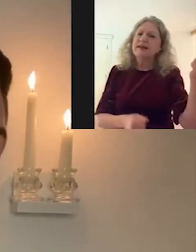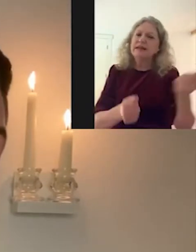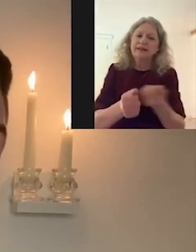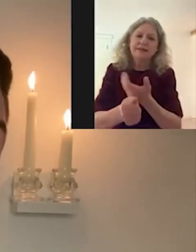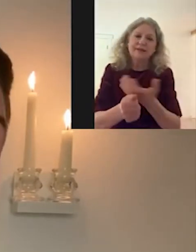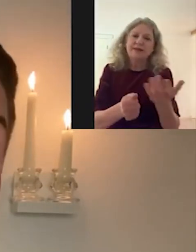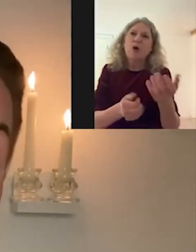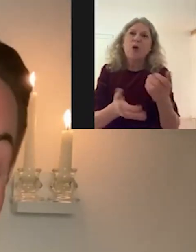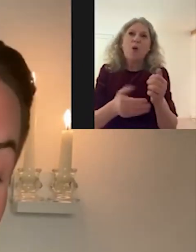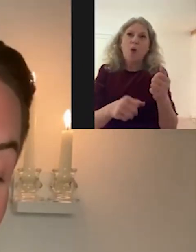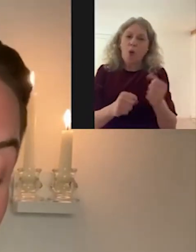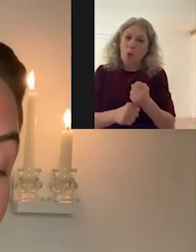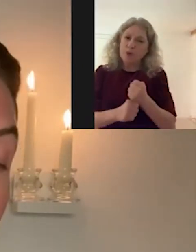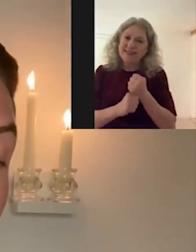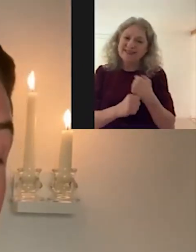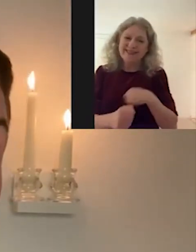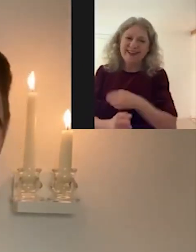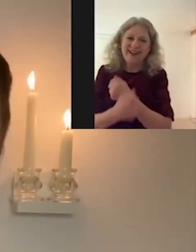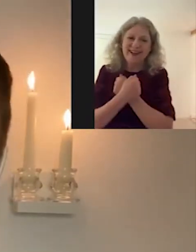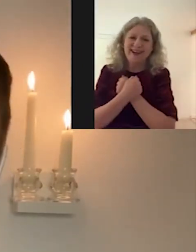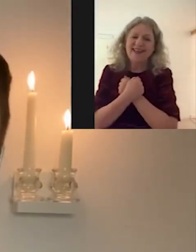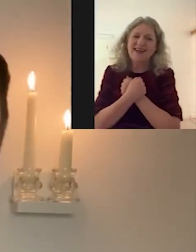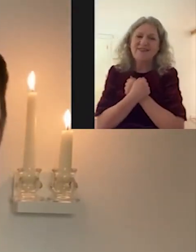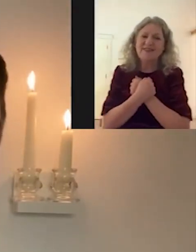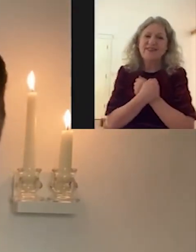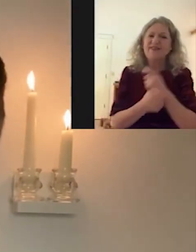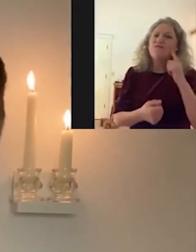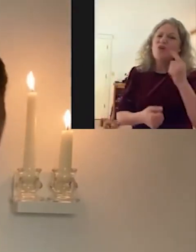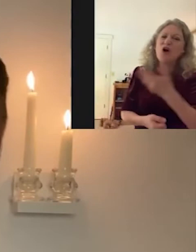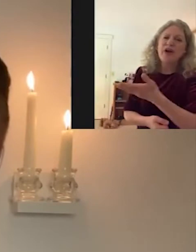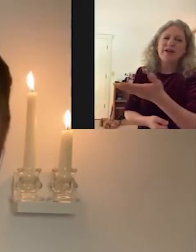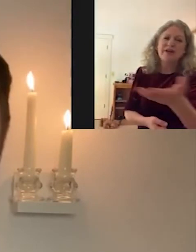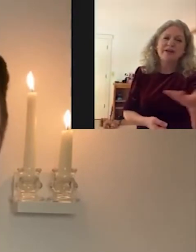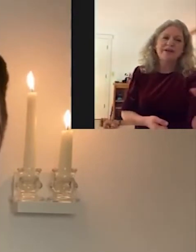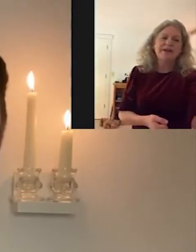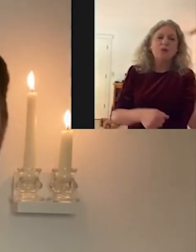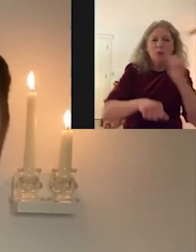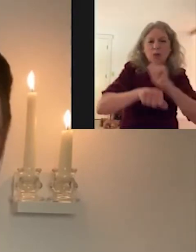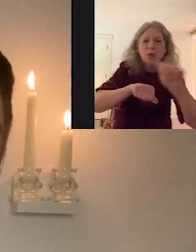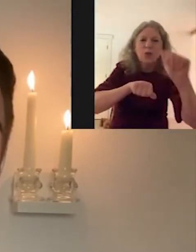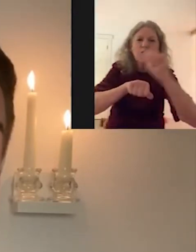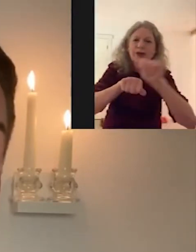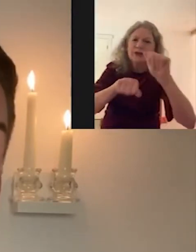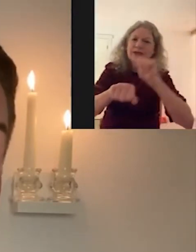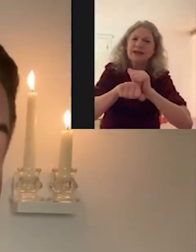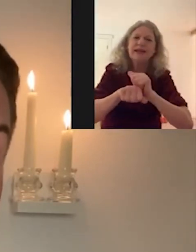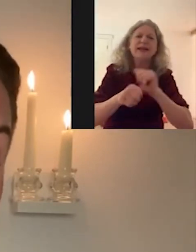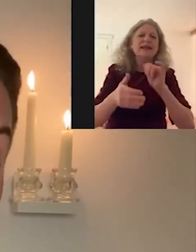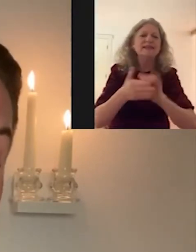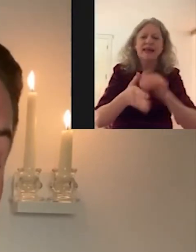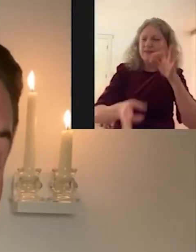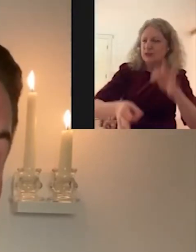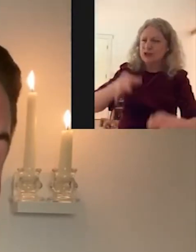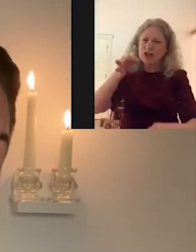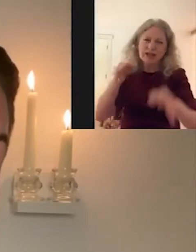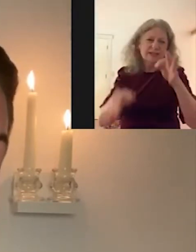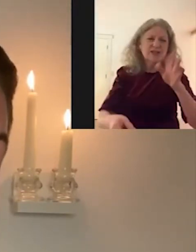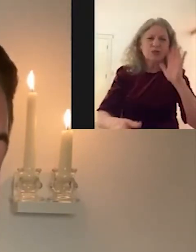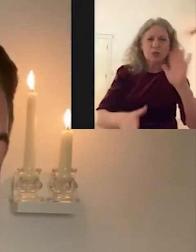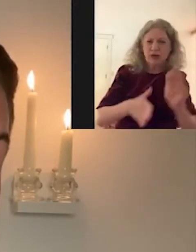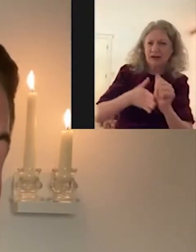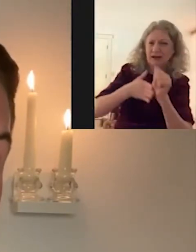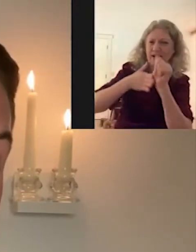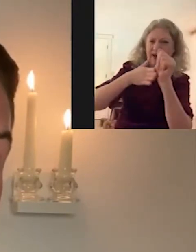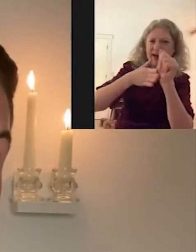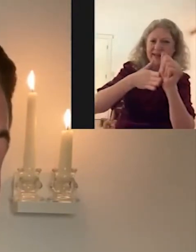in love. For all those who labor that justice might guide them.